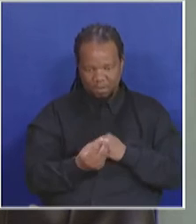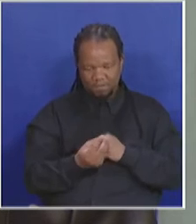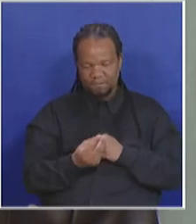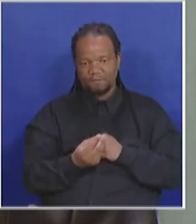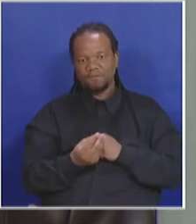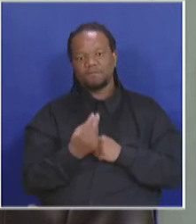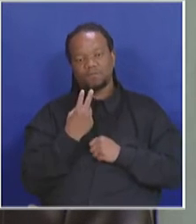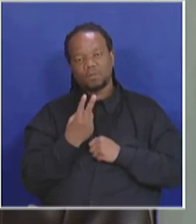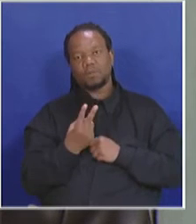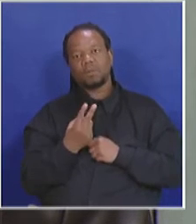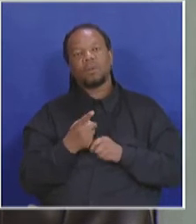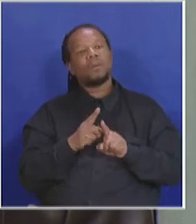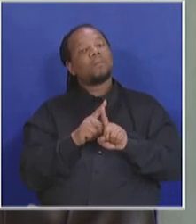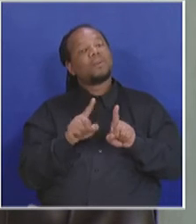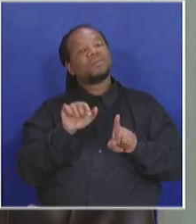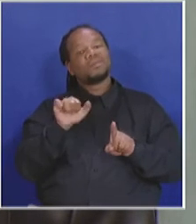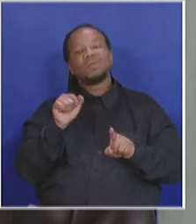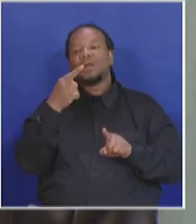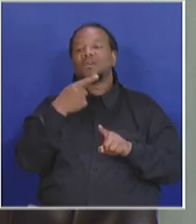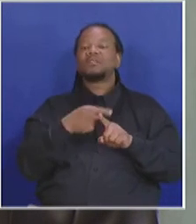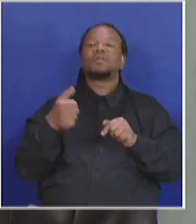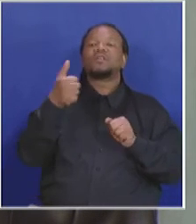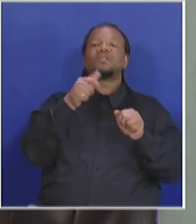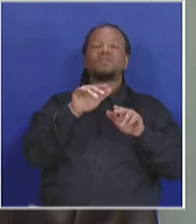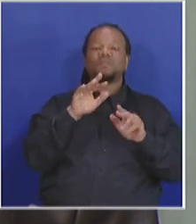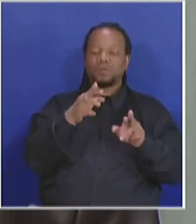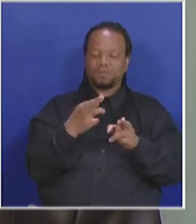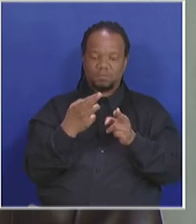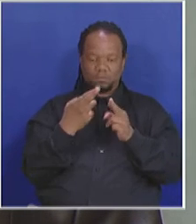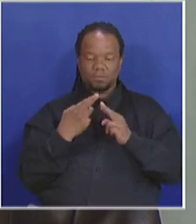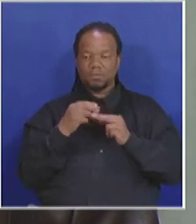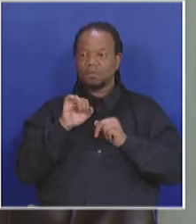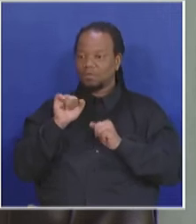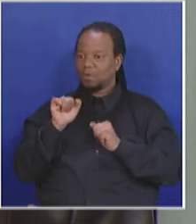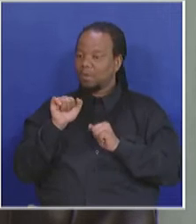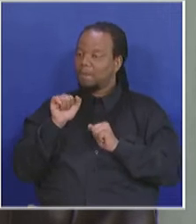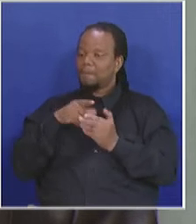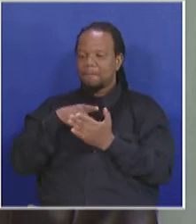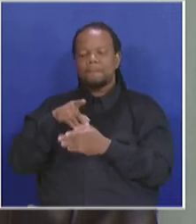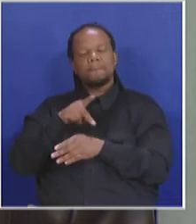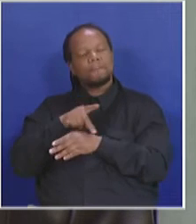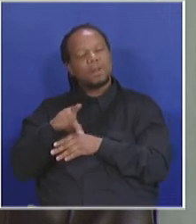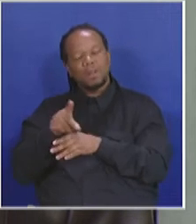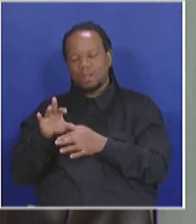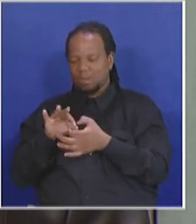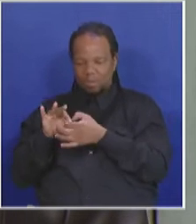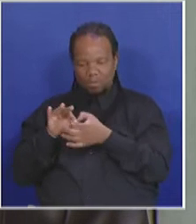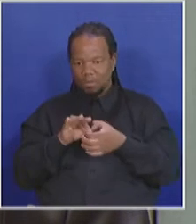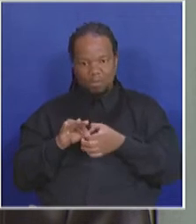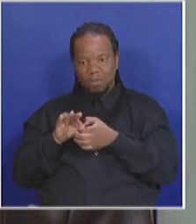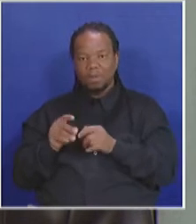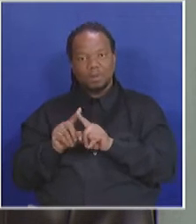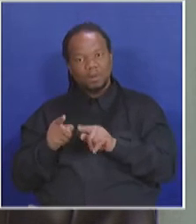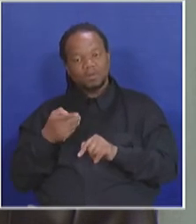ensure that we hold executive accountable for all plans and commitments that we pass in our